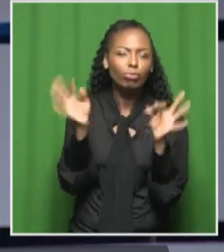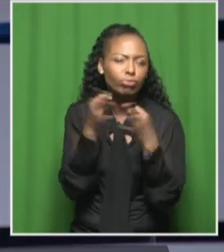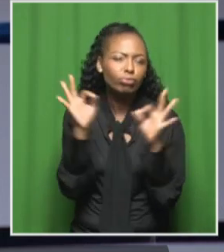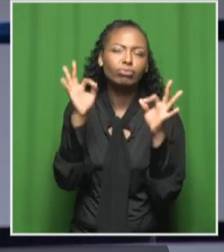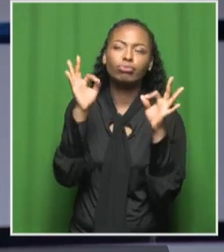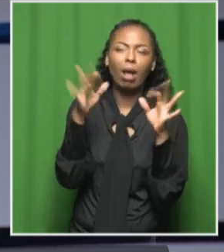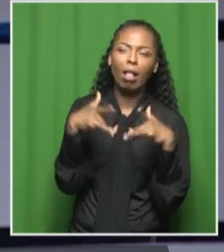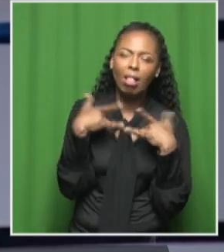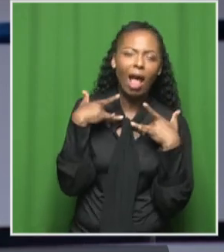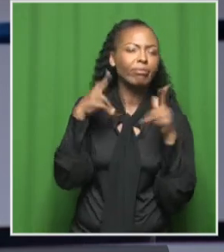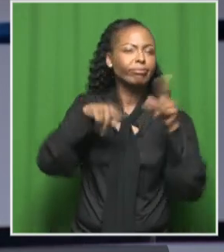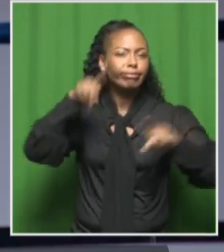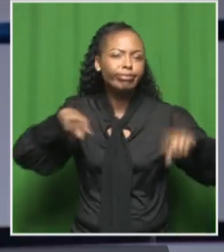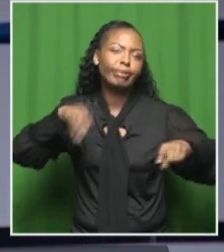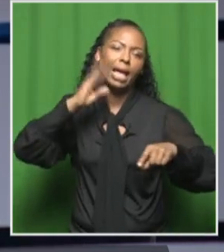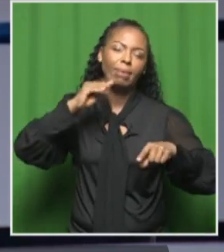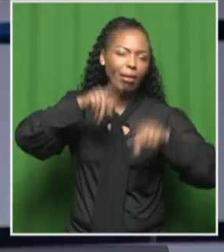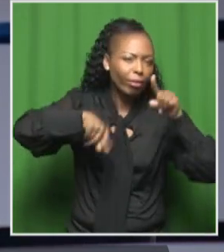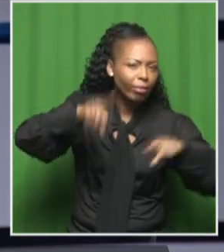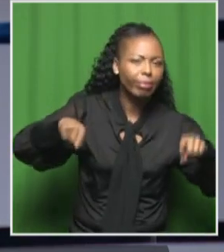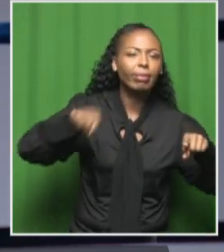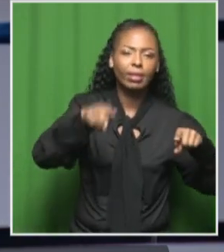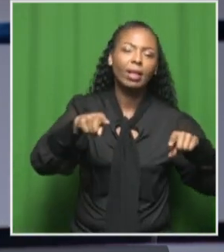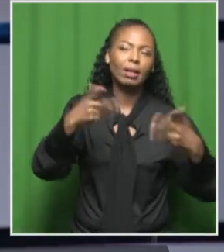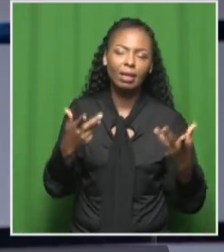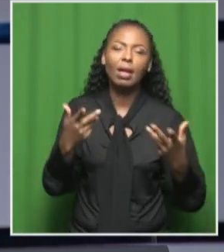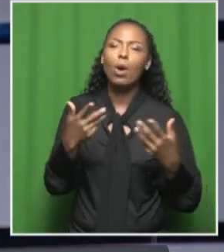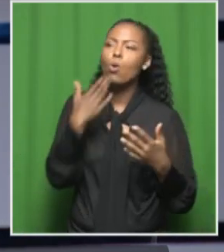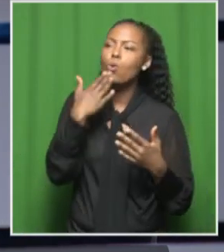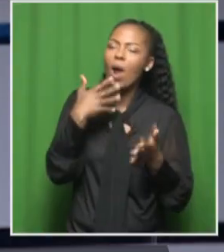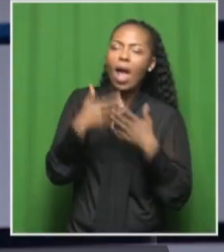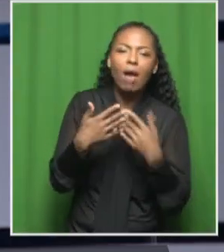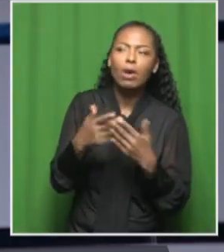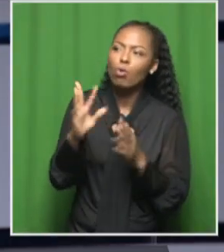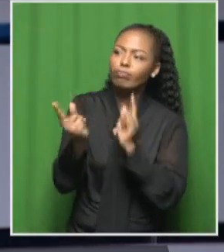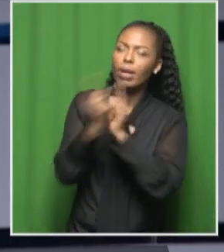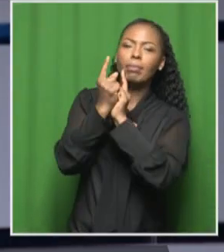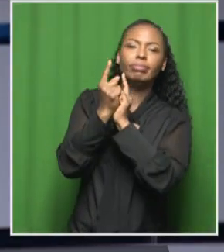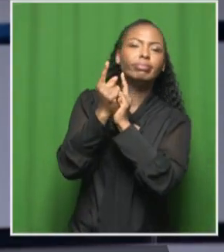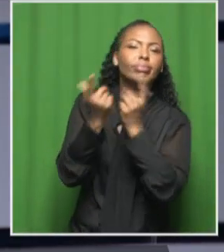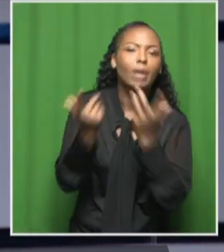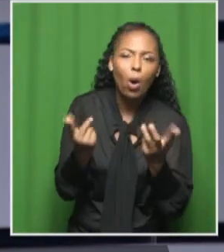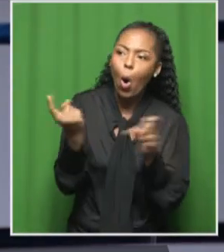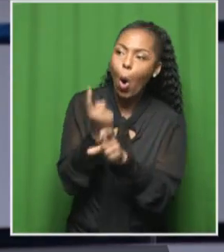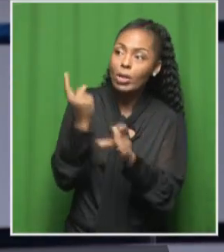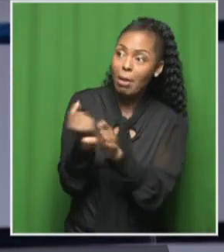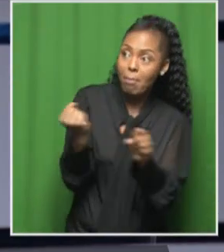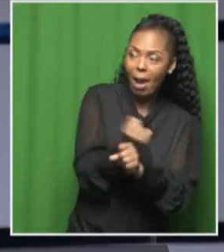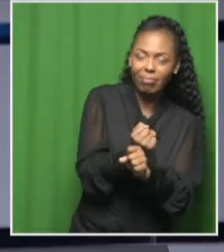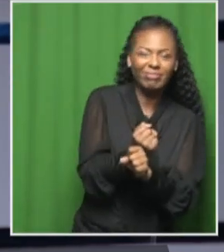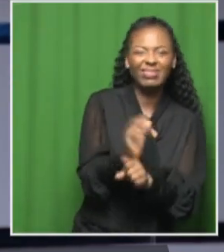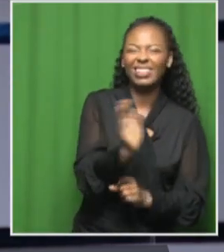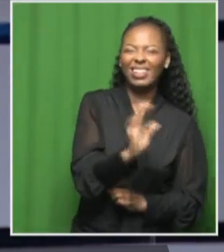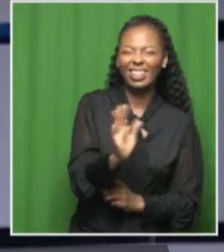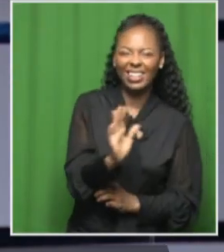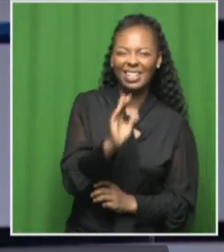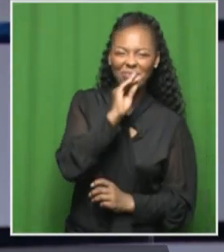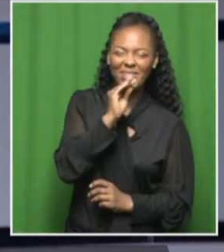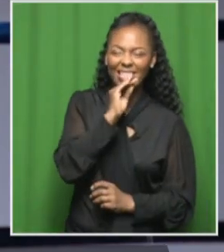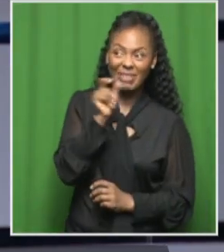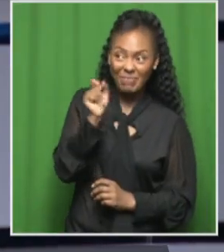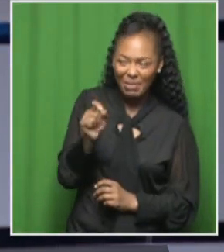realize that at some point that whoever you are going to be with probably ultimately going to always be second to the person that